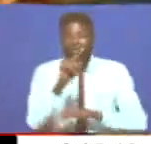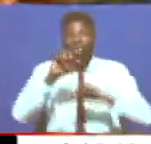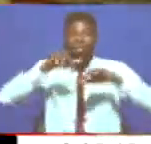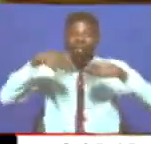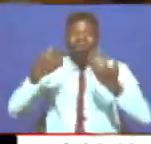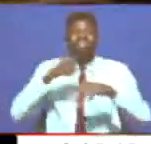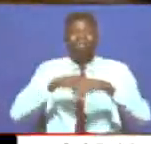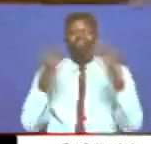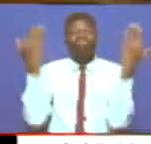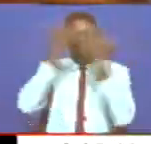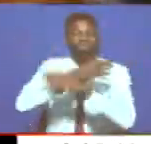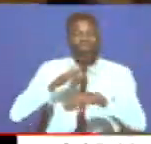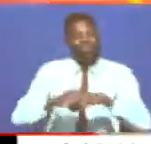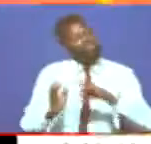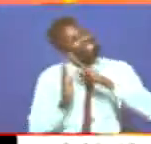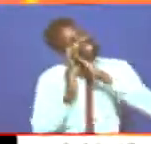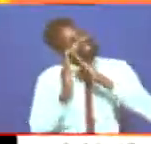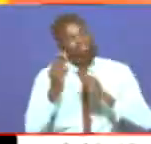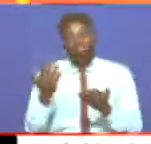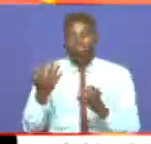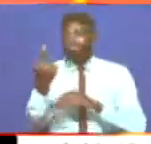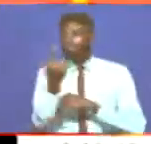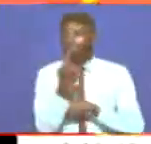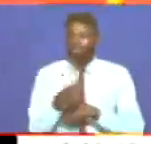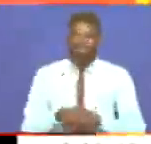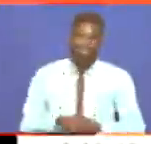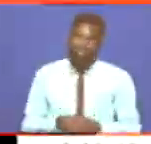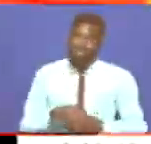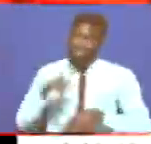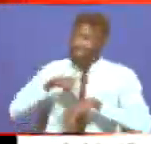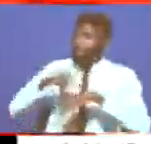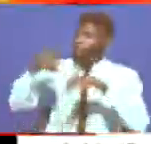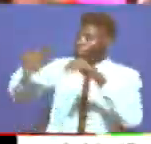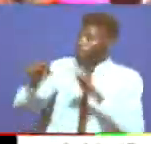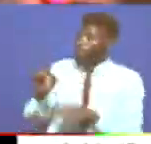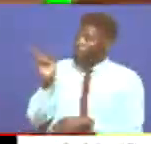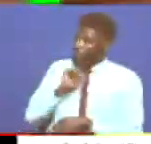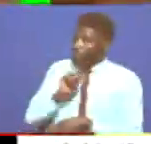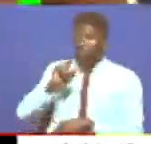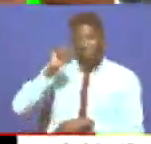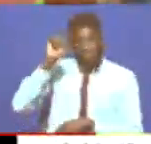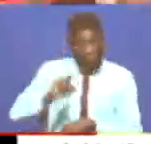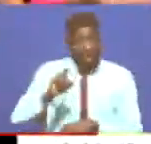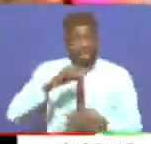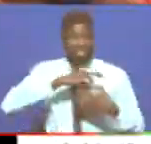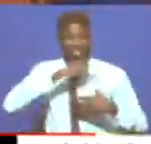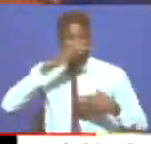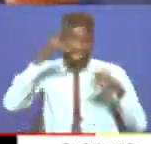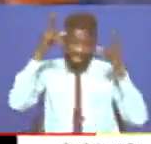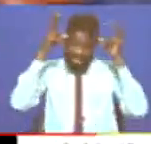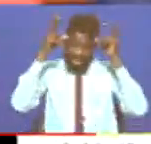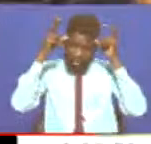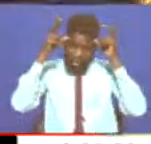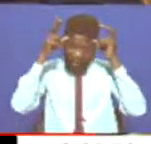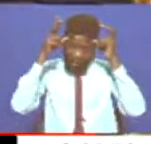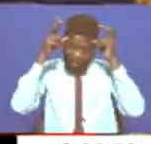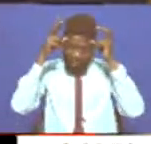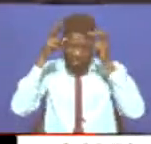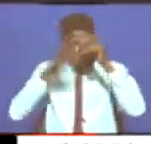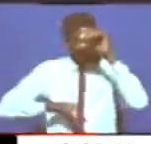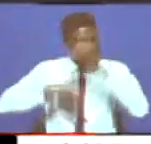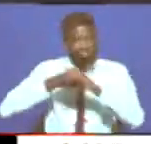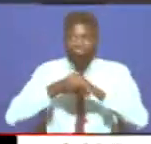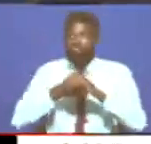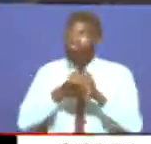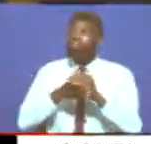After the burial of Mzee Raphael Musebe, it was time to send away the evil spirits and a bull takes charge. This is a culture that has